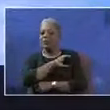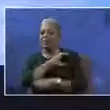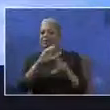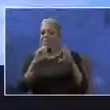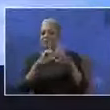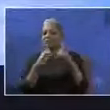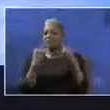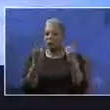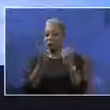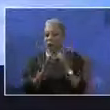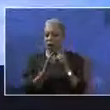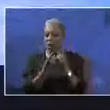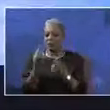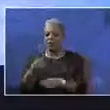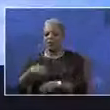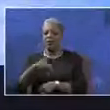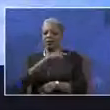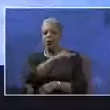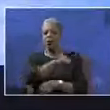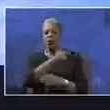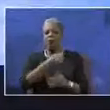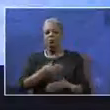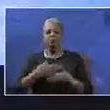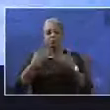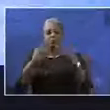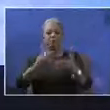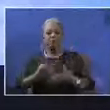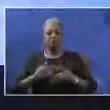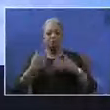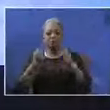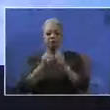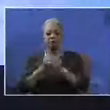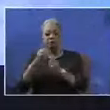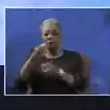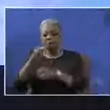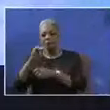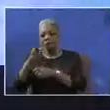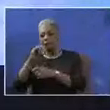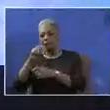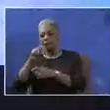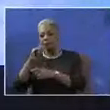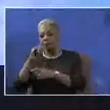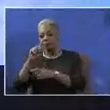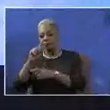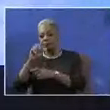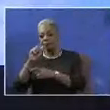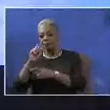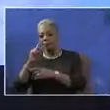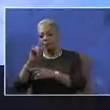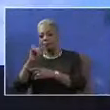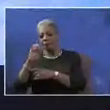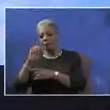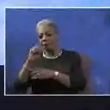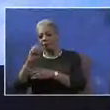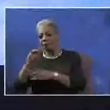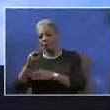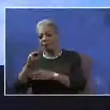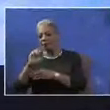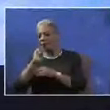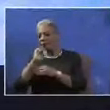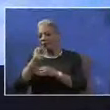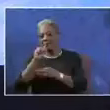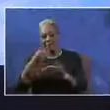this country. We delight in militarism. We don't delight in monies for schools